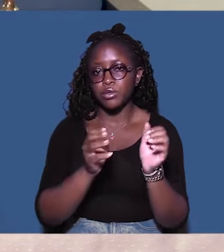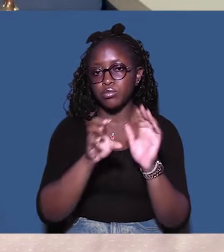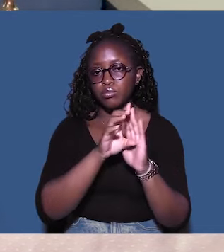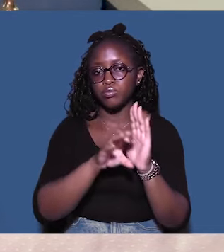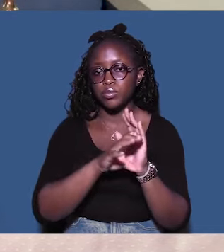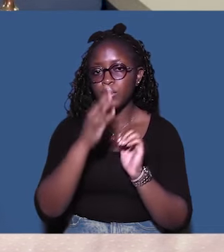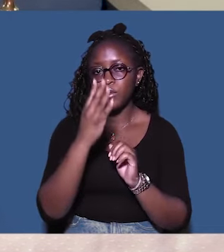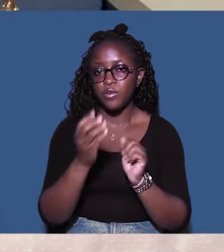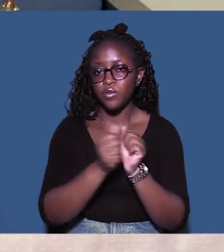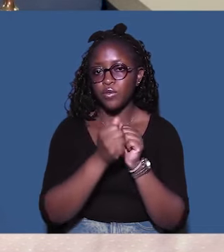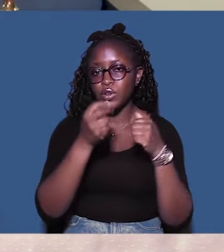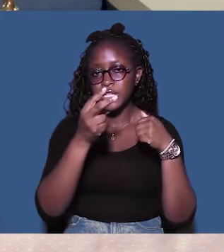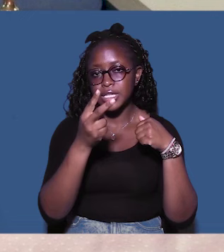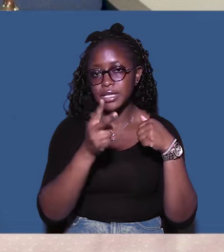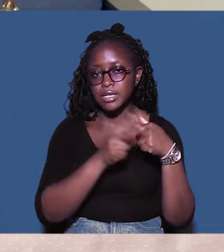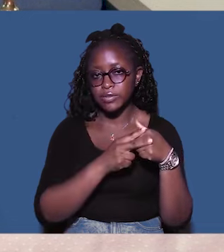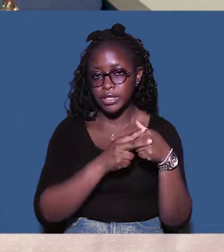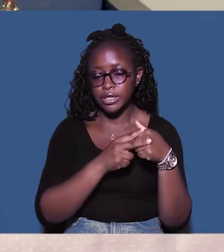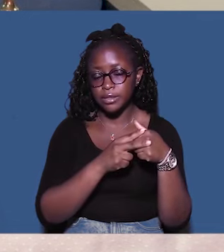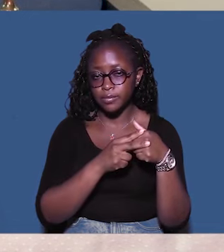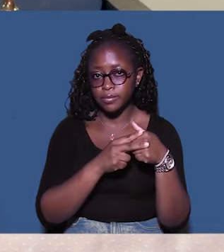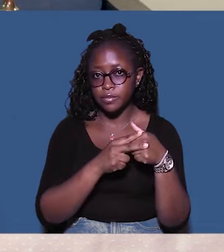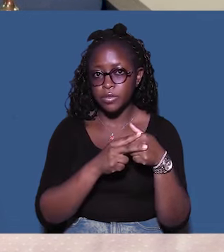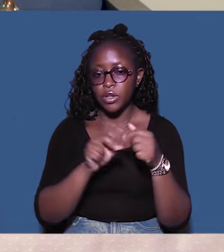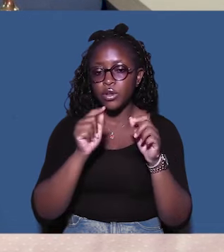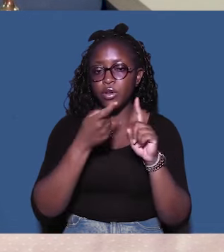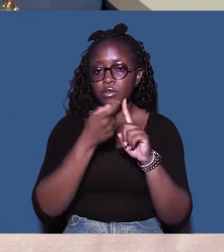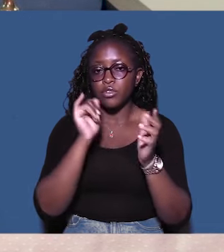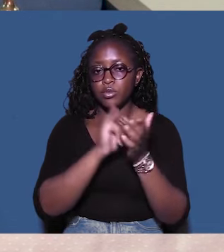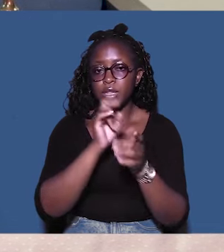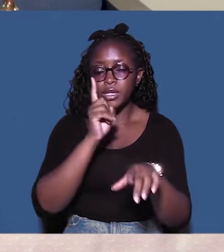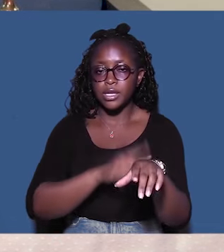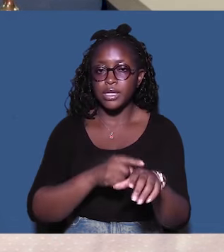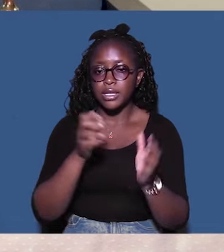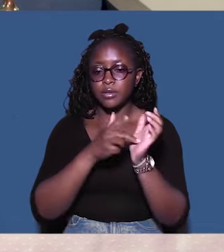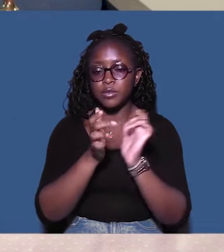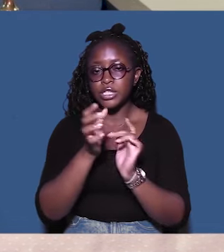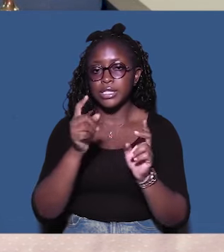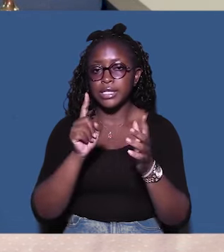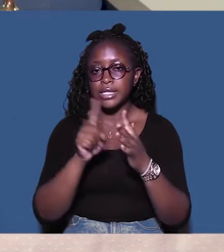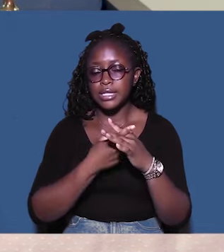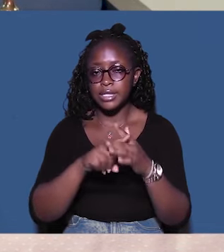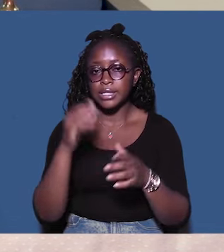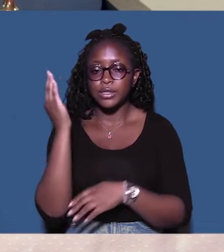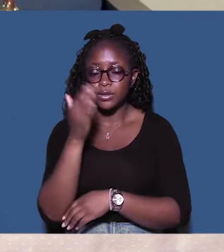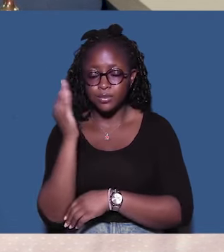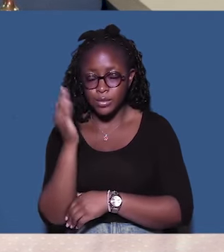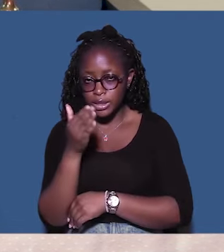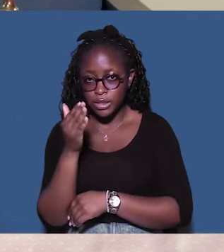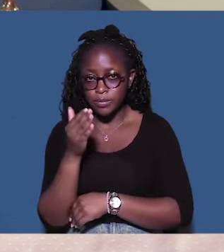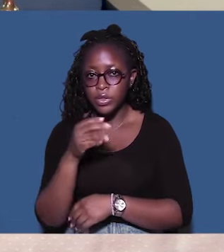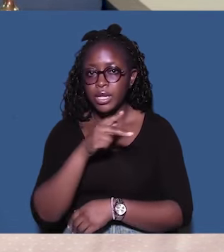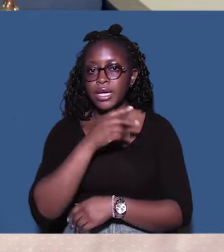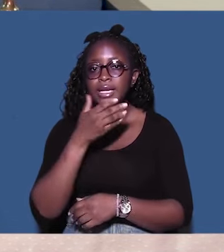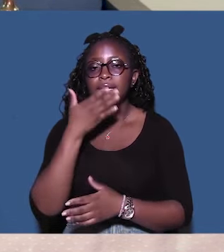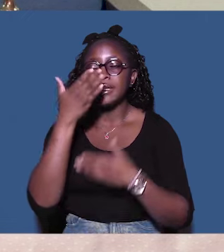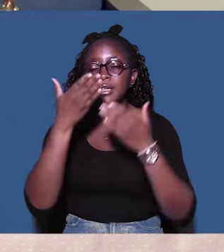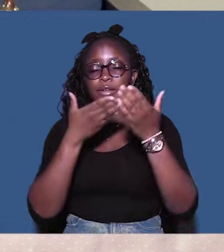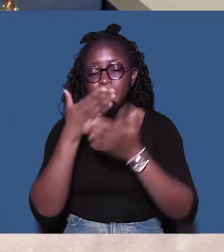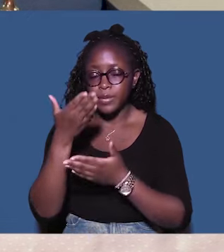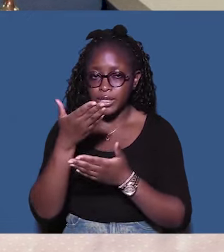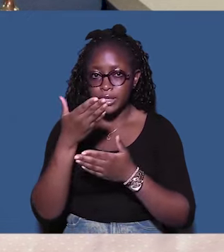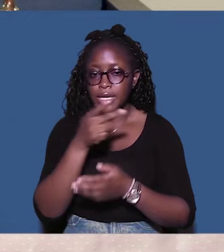says, "From that time on, Jesus began to preach, 'Repent, for the kingdom of heaven has come near.'" So